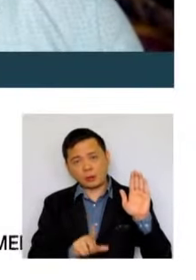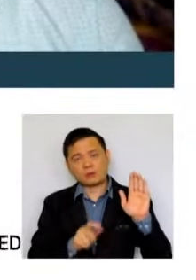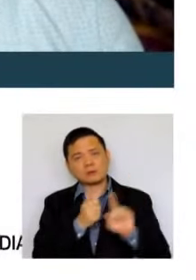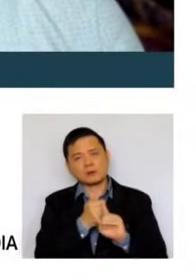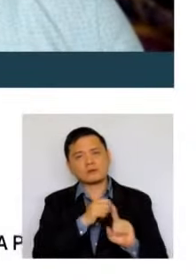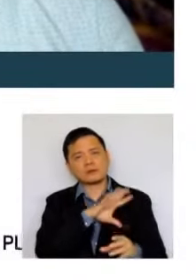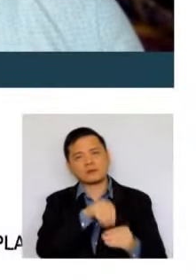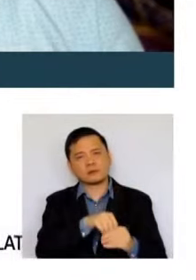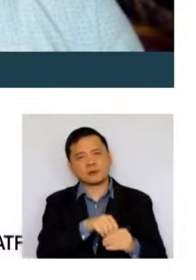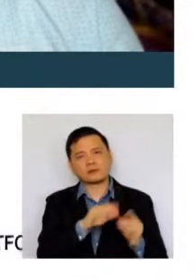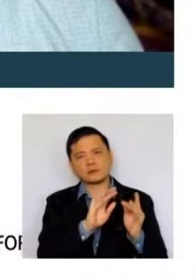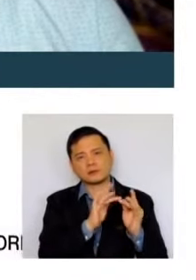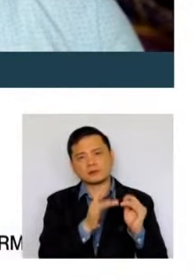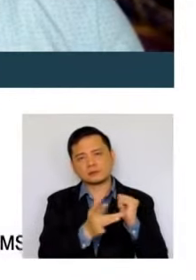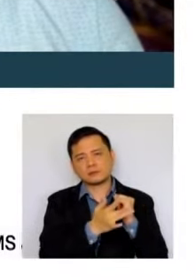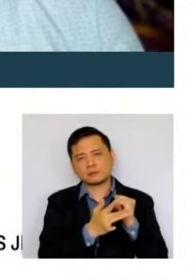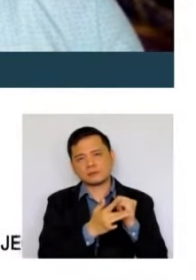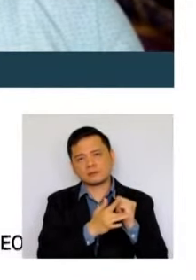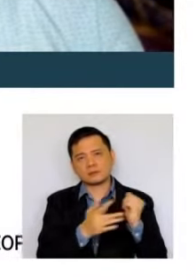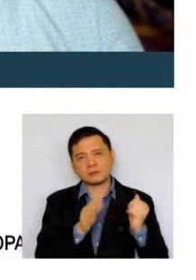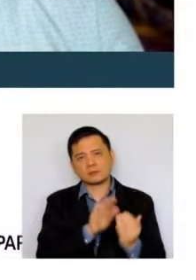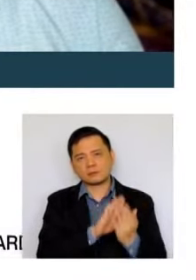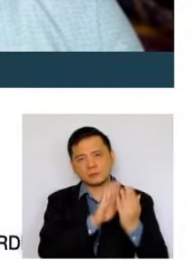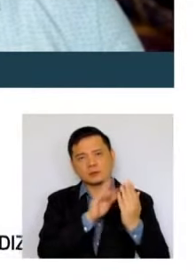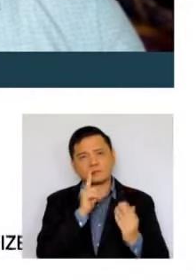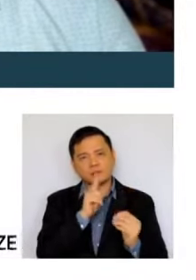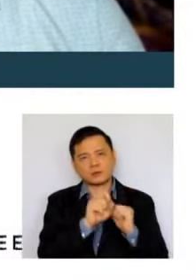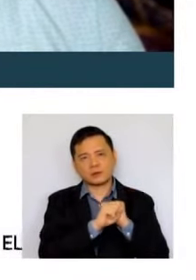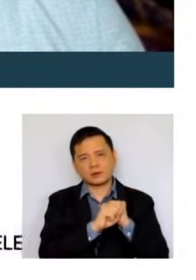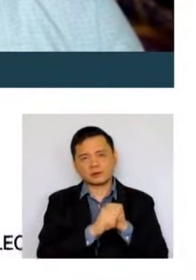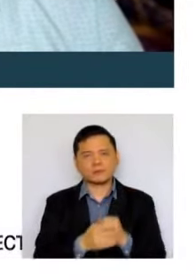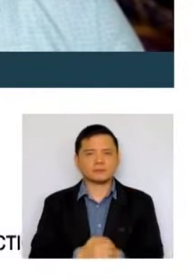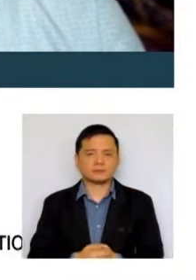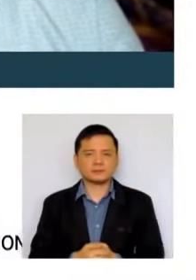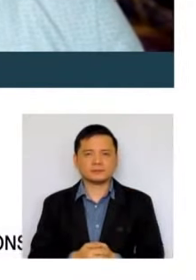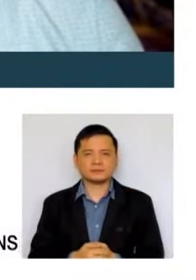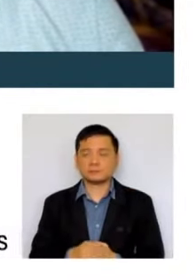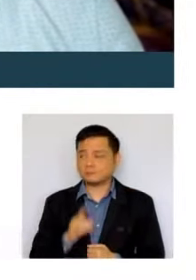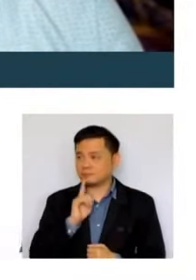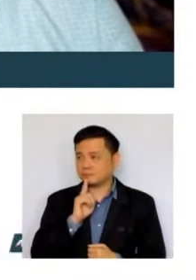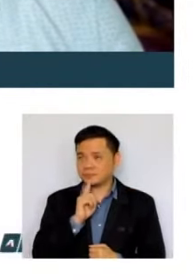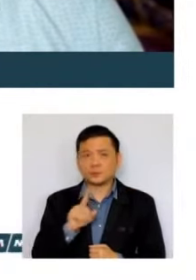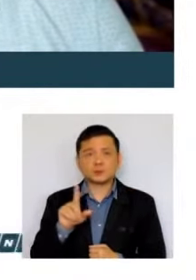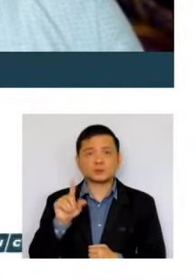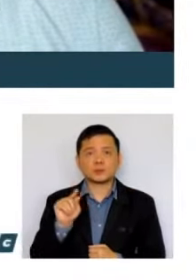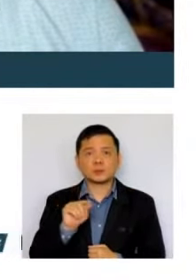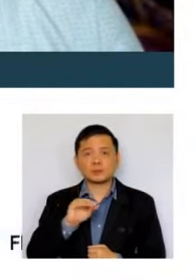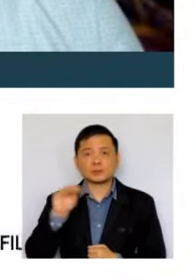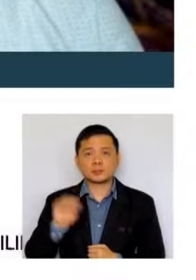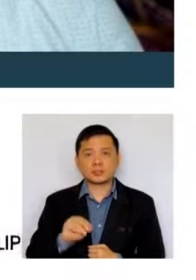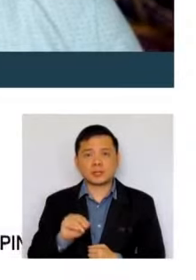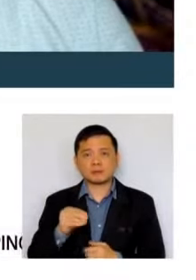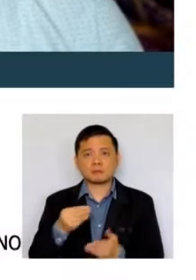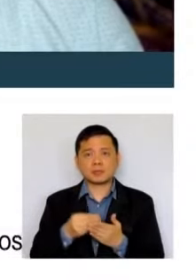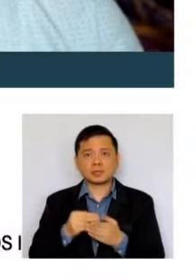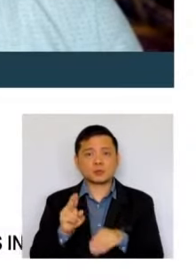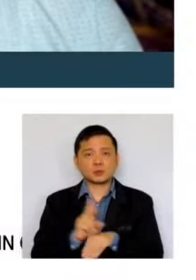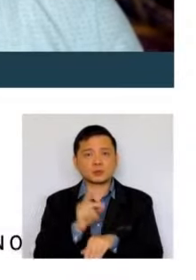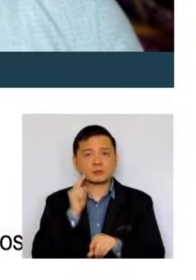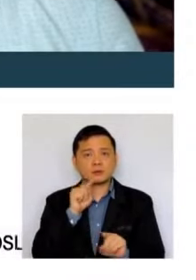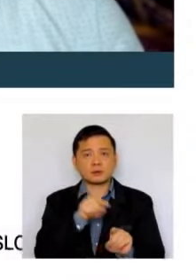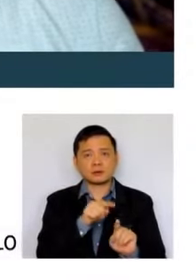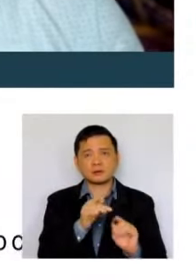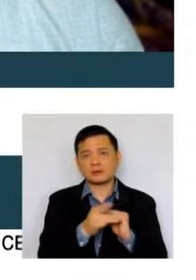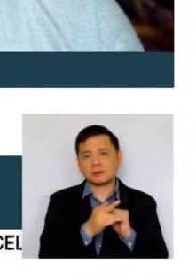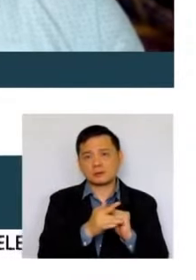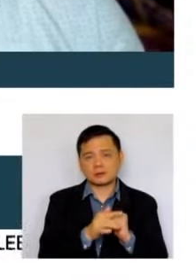seeing that digital is taking no more than 20% of the ad spend of the presidential and senatorial candidates. Digital spend